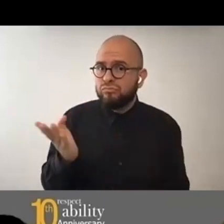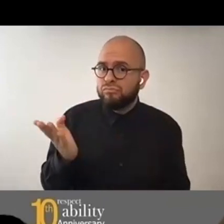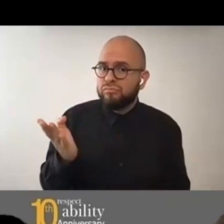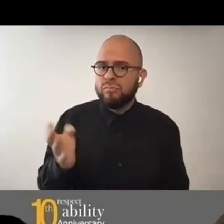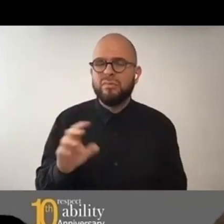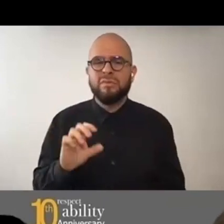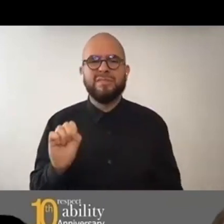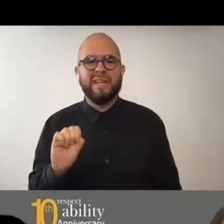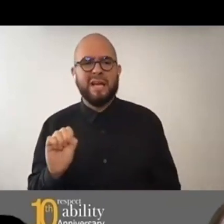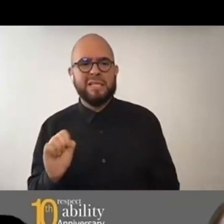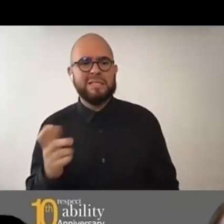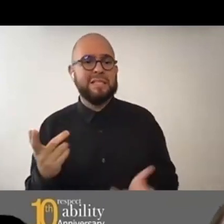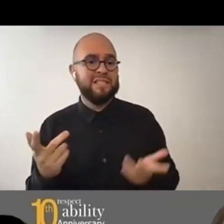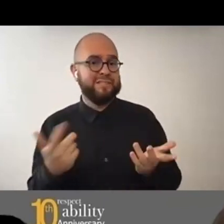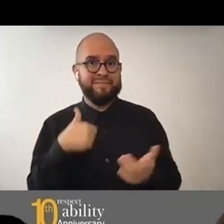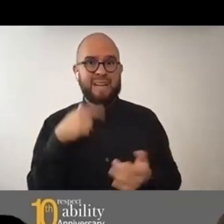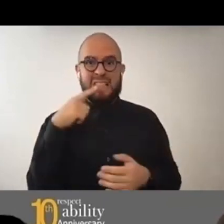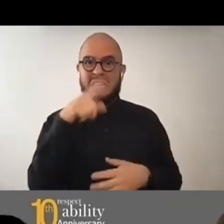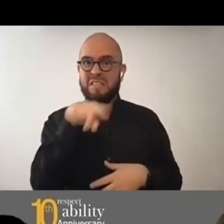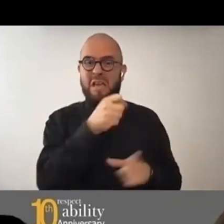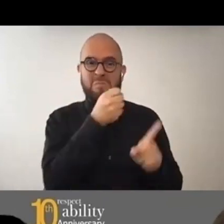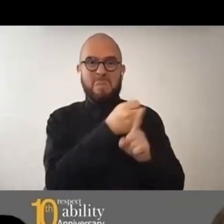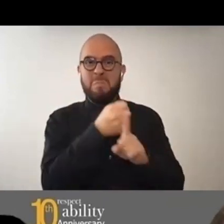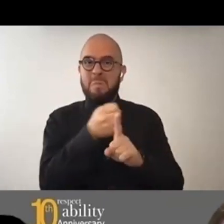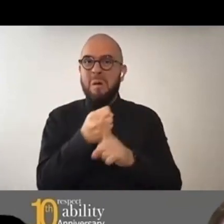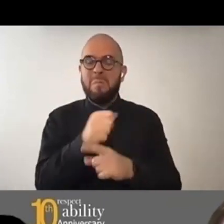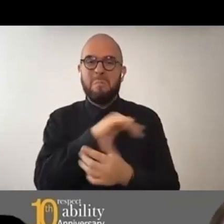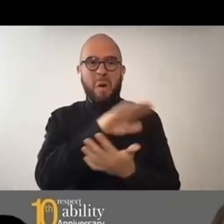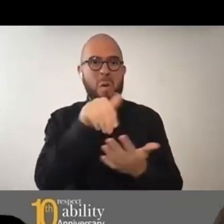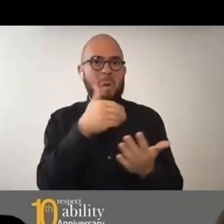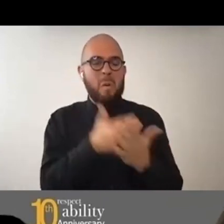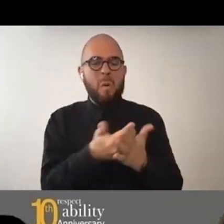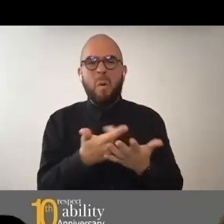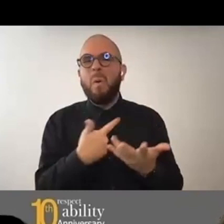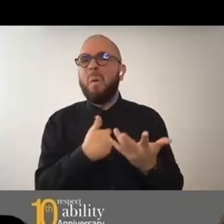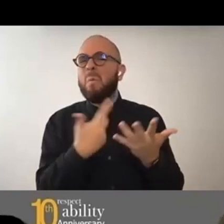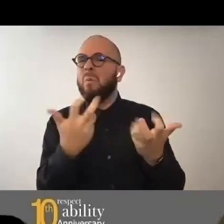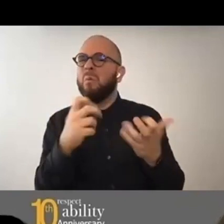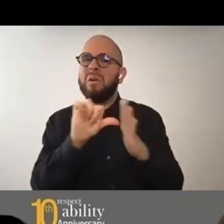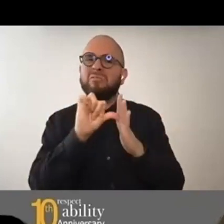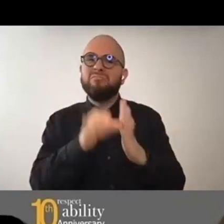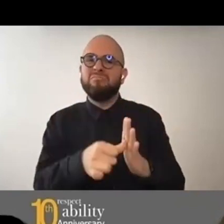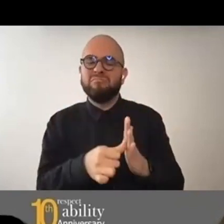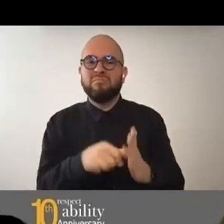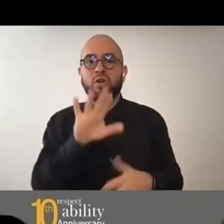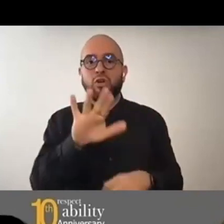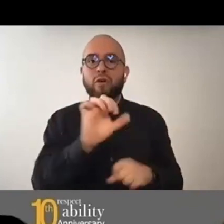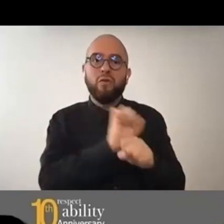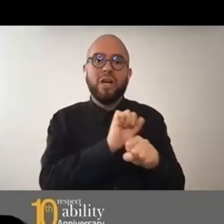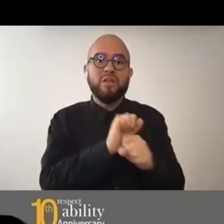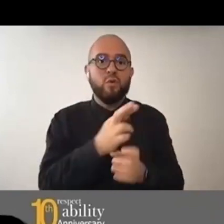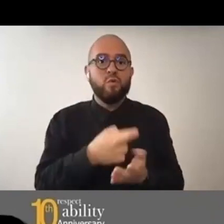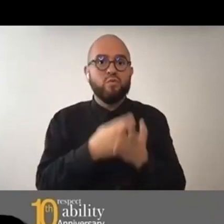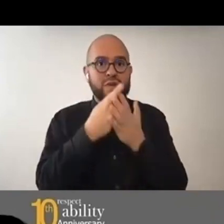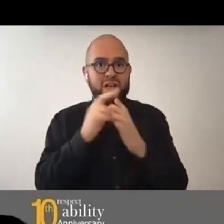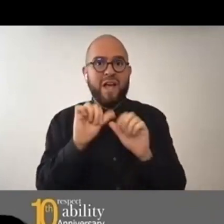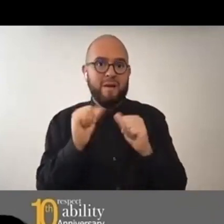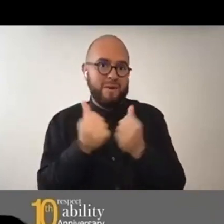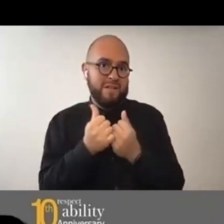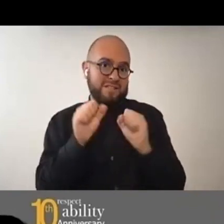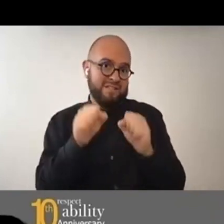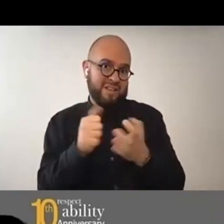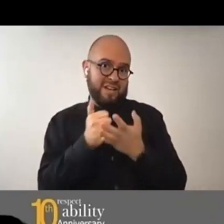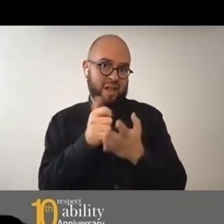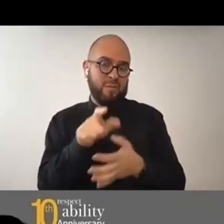I think they pretty much hit them all. I would just quickly reiterate, your vocational rehabilitation agency can also help you with